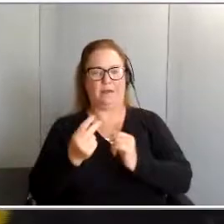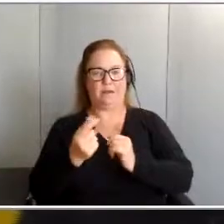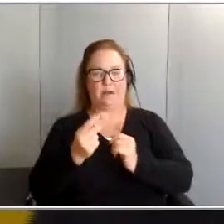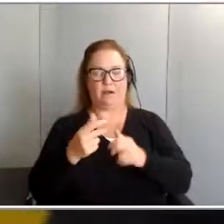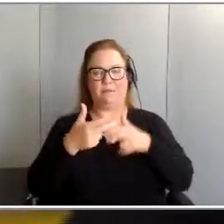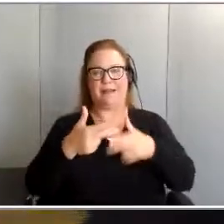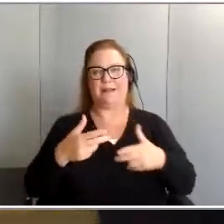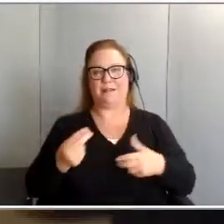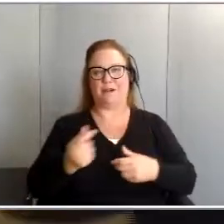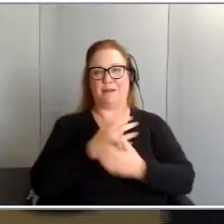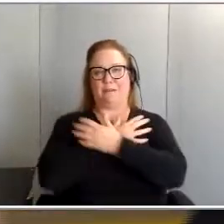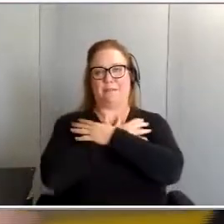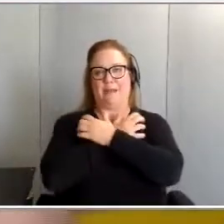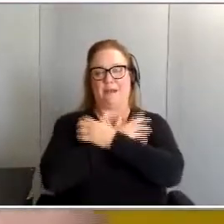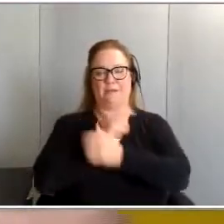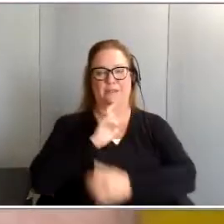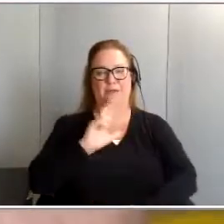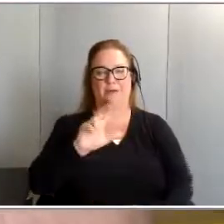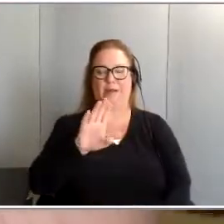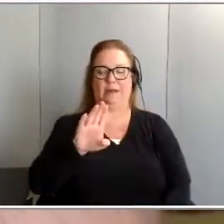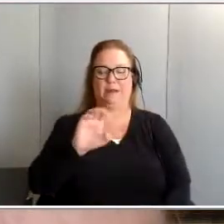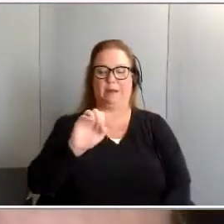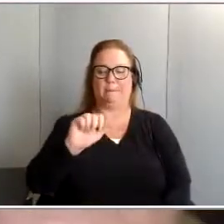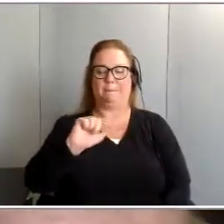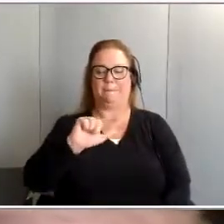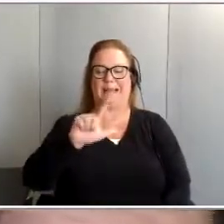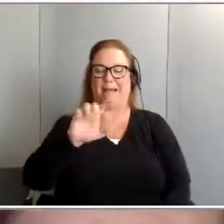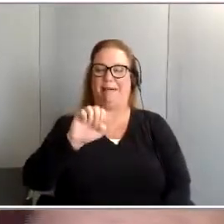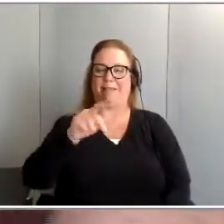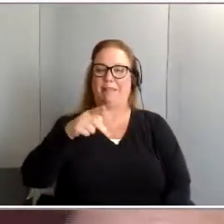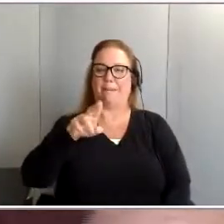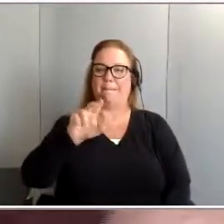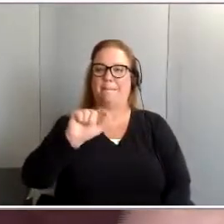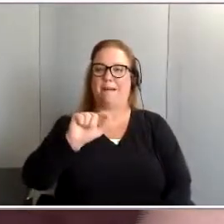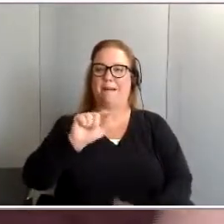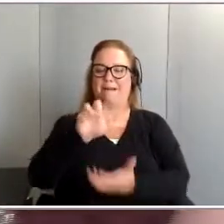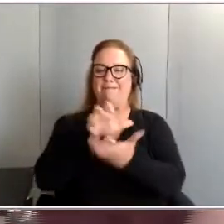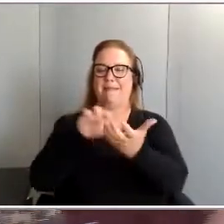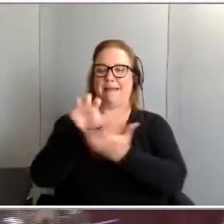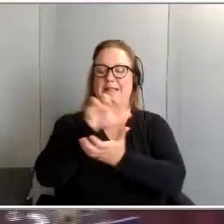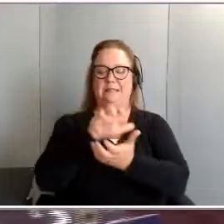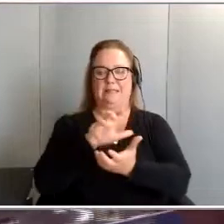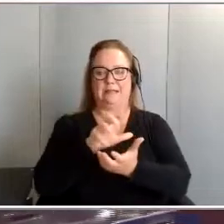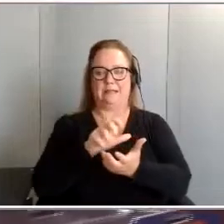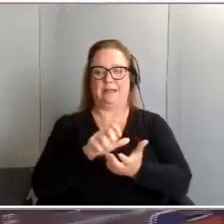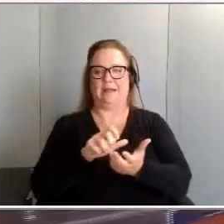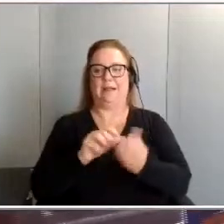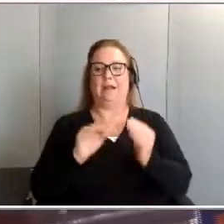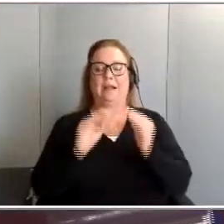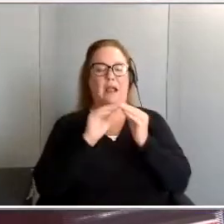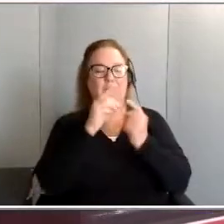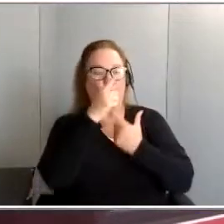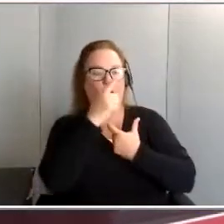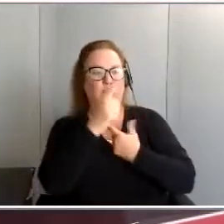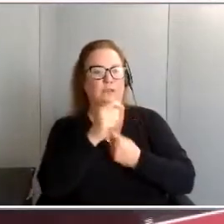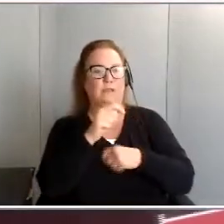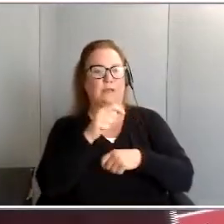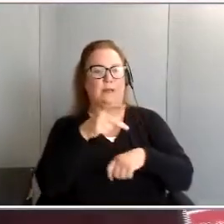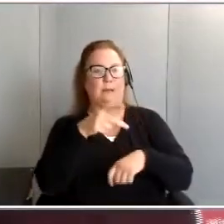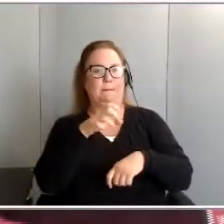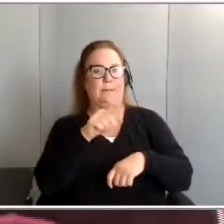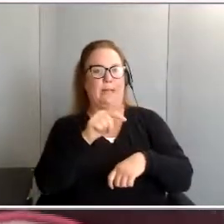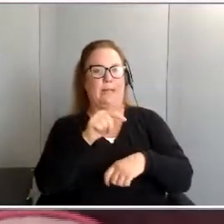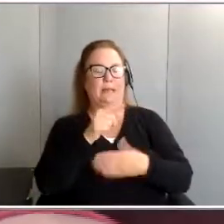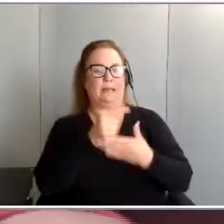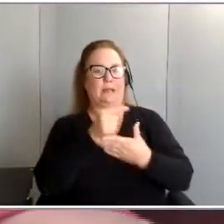3 years old. He's a Beagle Pug mix. And as I've been talking to you, I've been getting more interested in pet therapy, maybe for Bear and